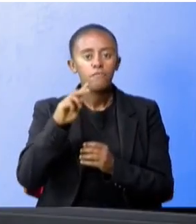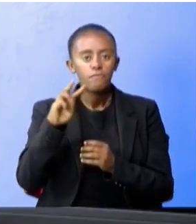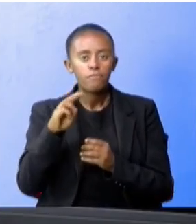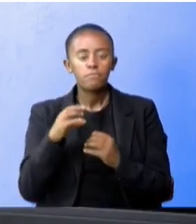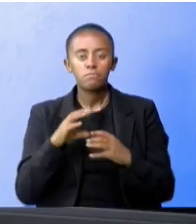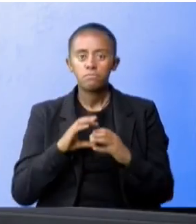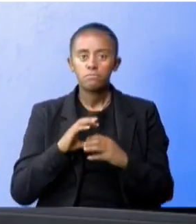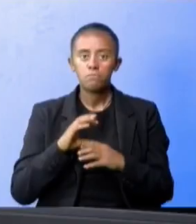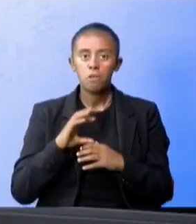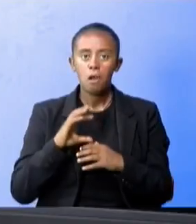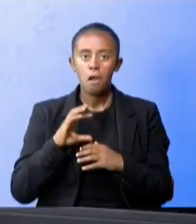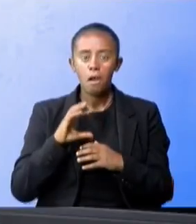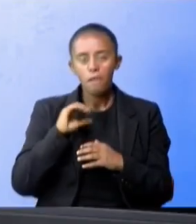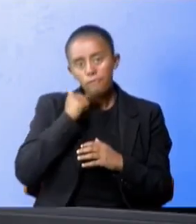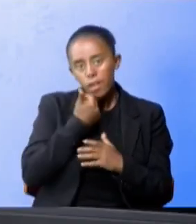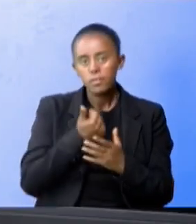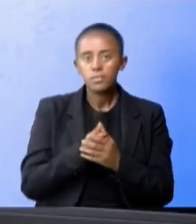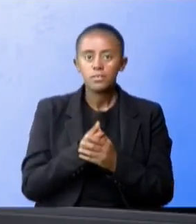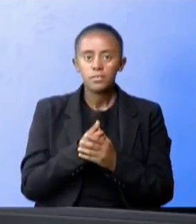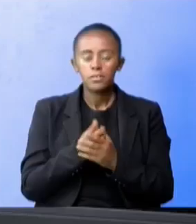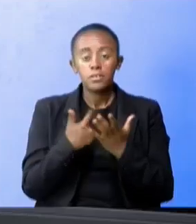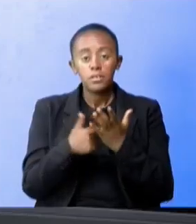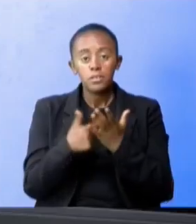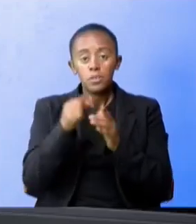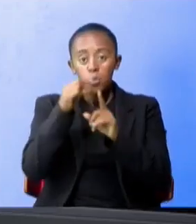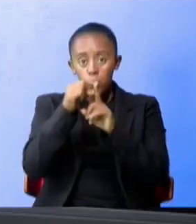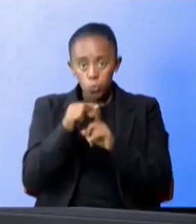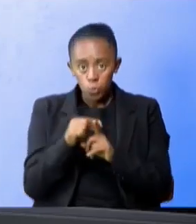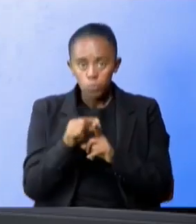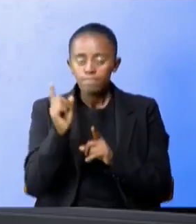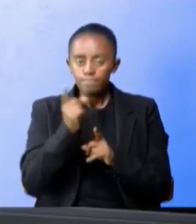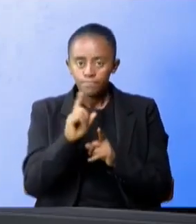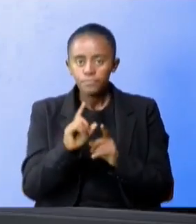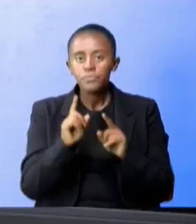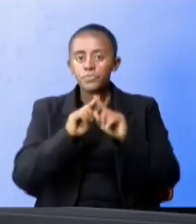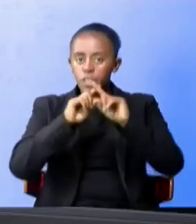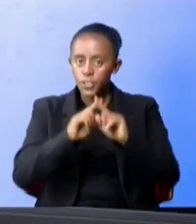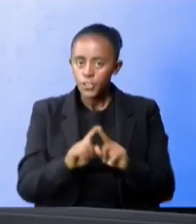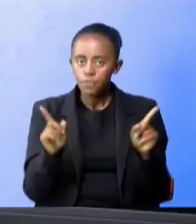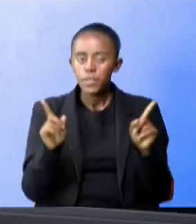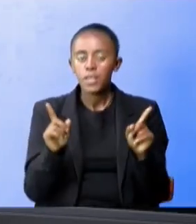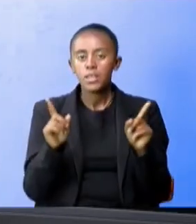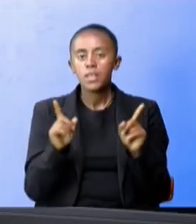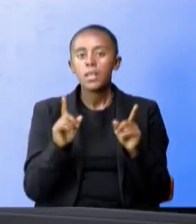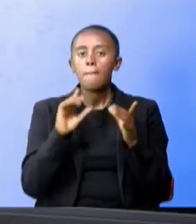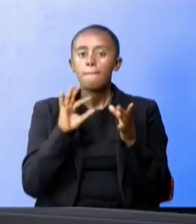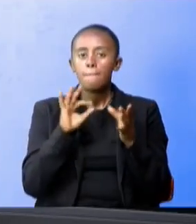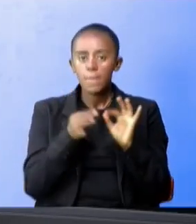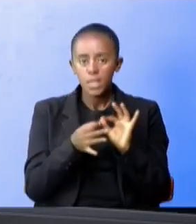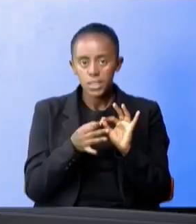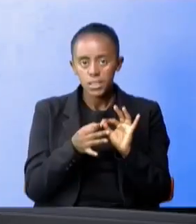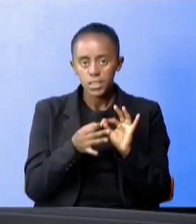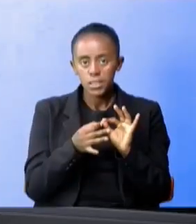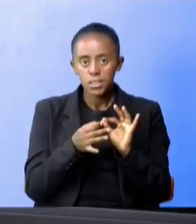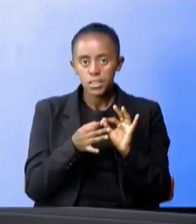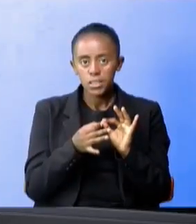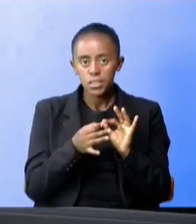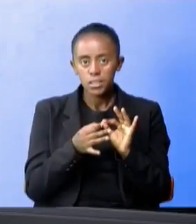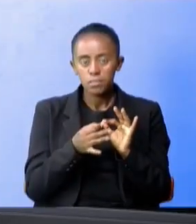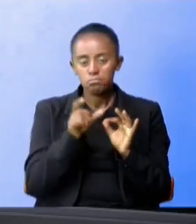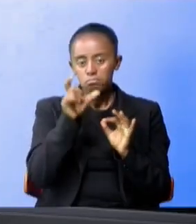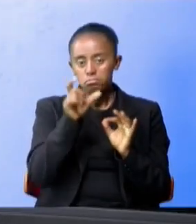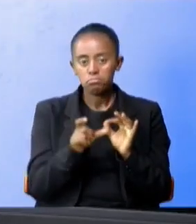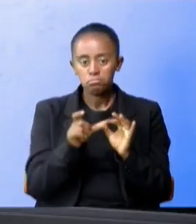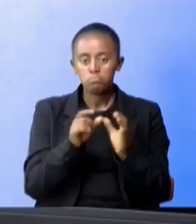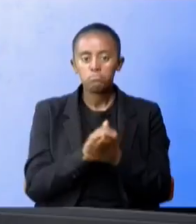afraid. So if you see here, these words have what? Different meanings. They're not the same like the first